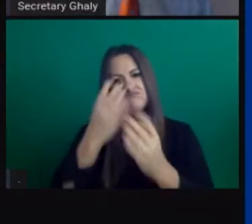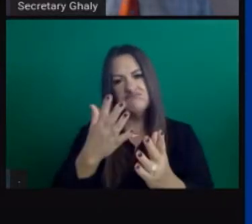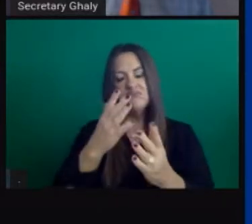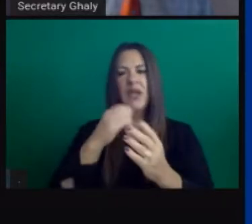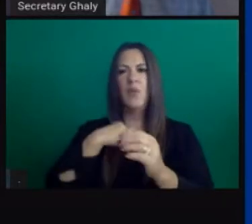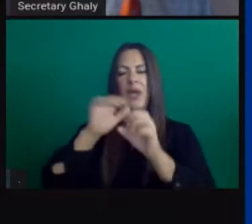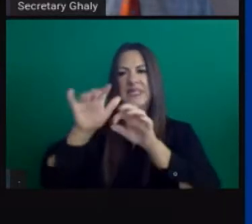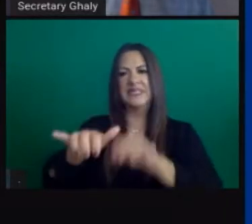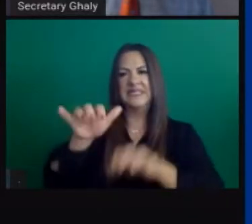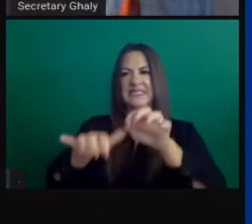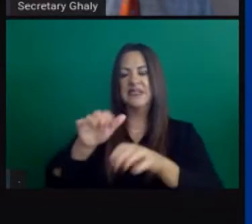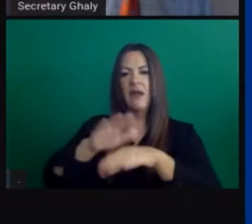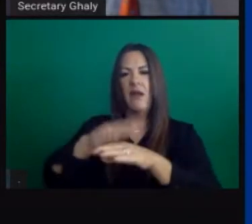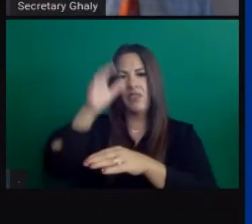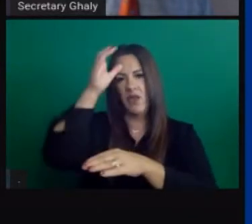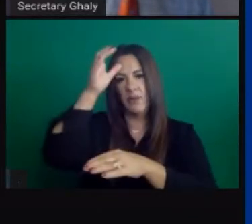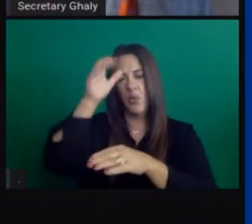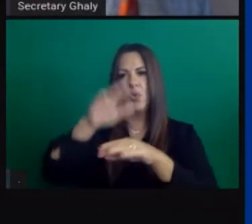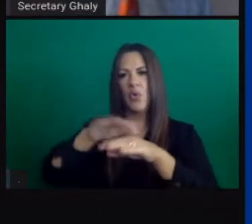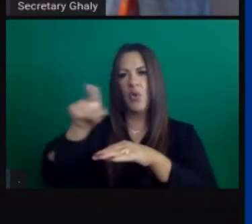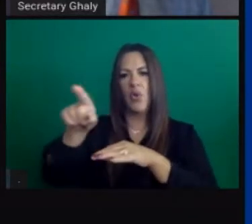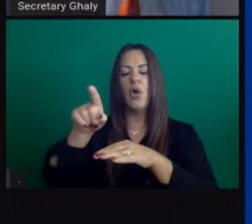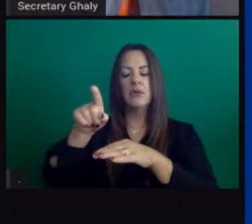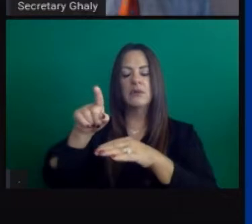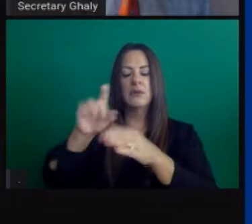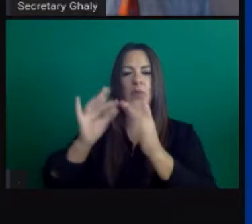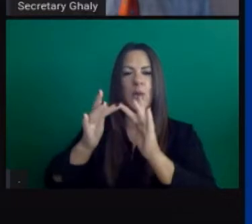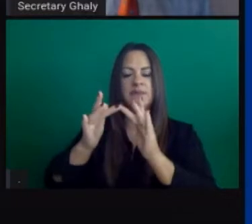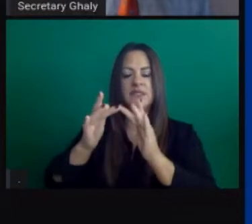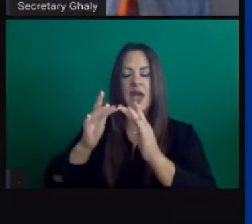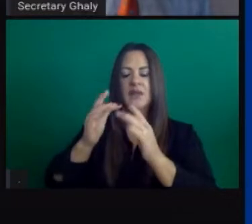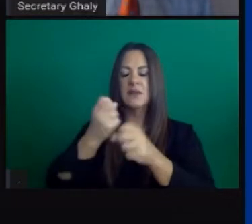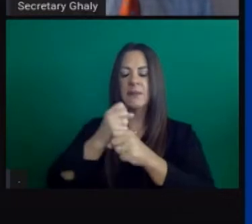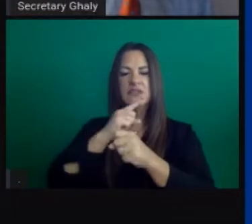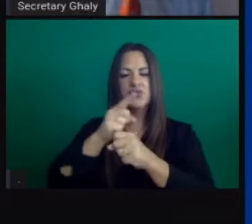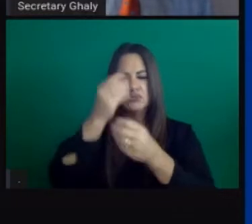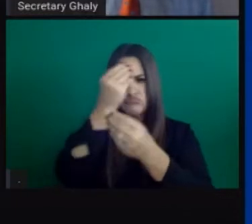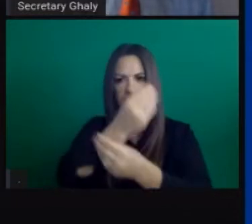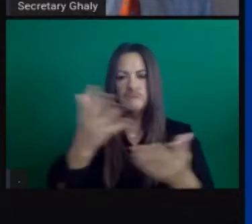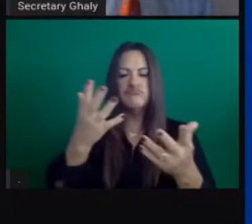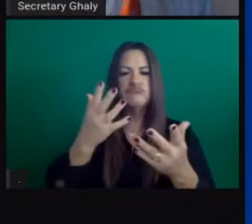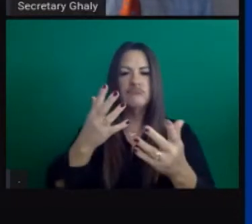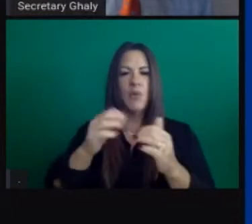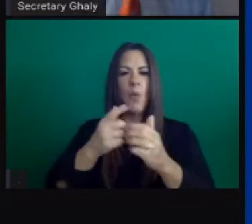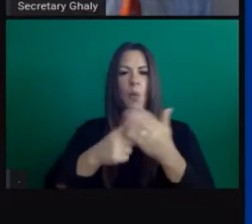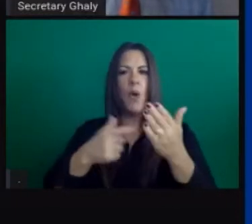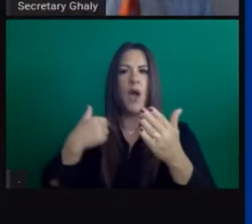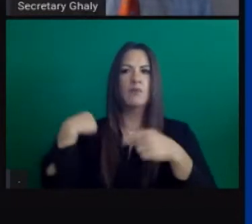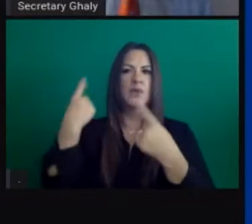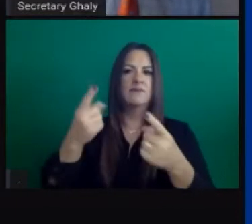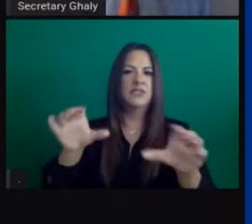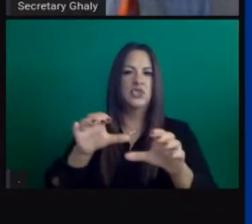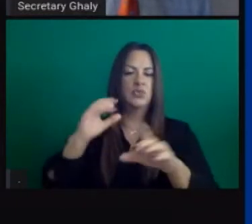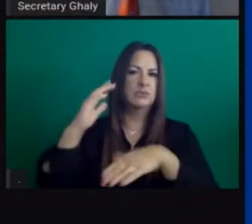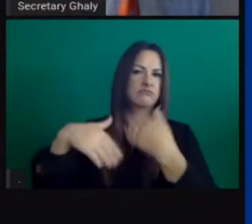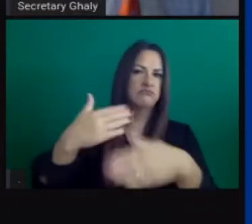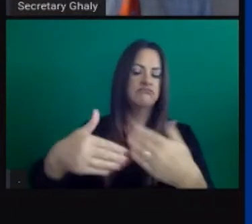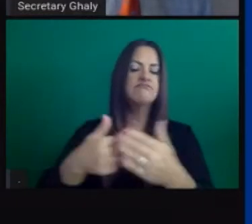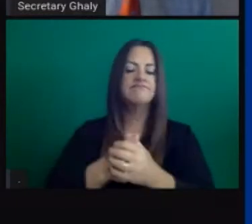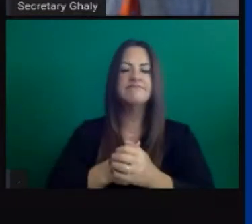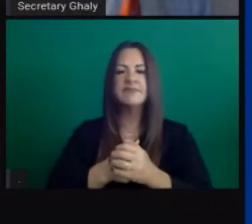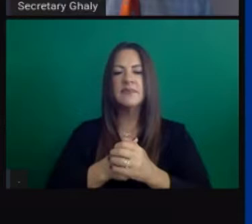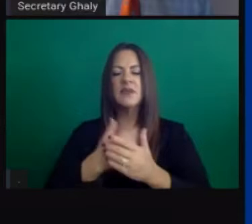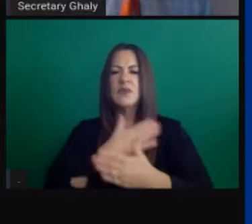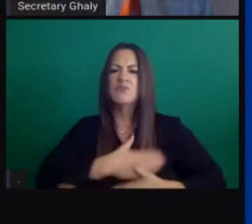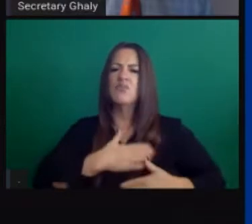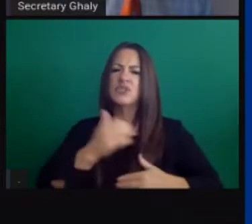that the data systems capture it. We're making some improvements as we go along. Really appreciate everybody's work